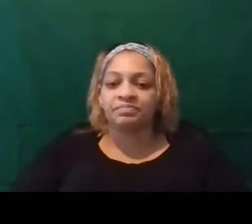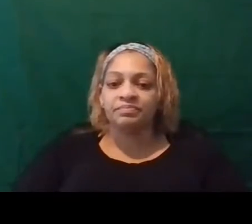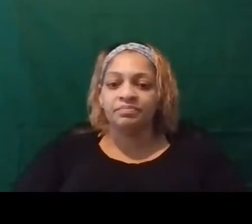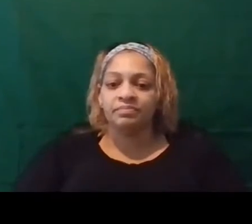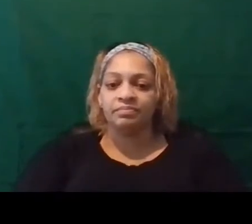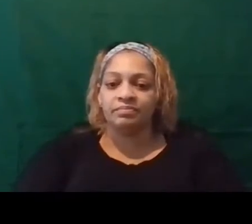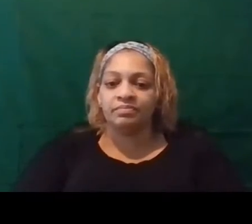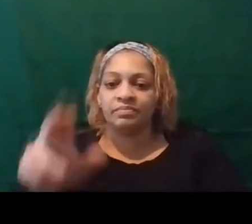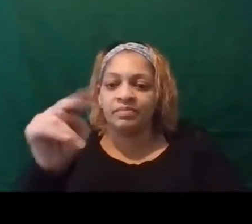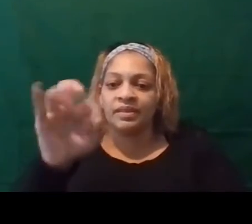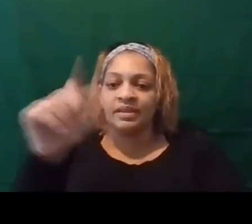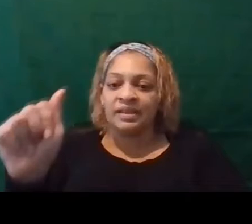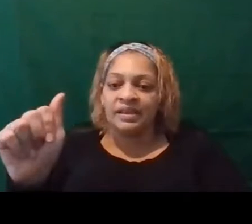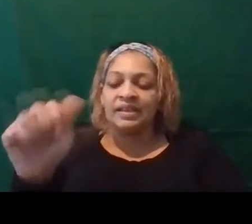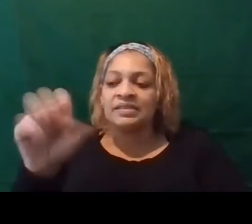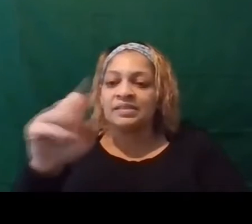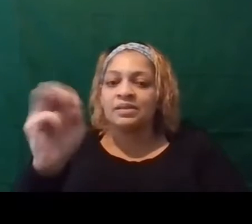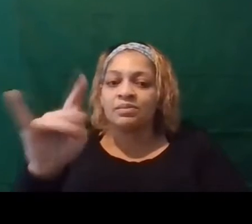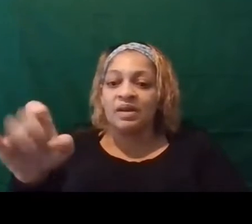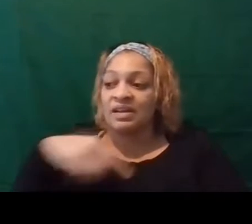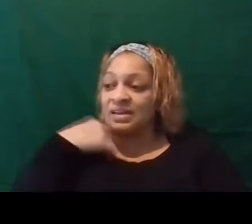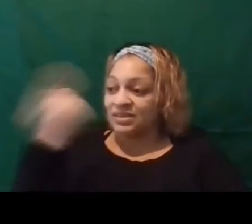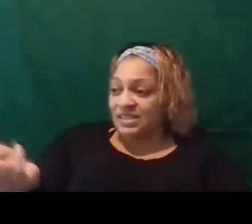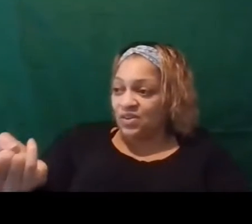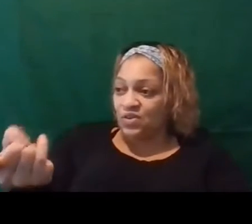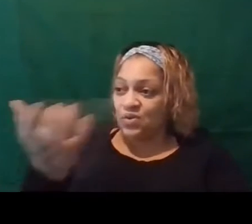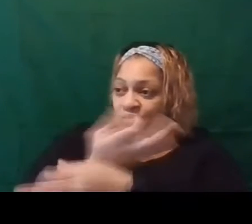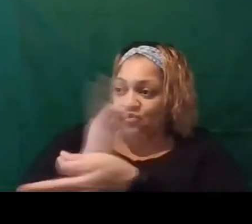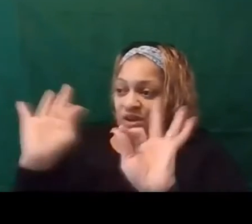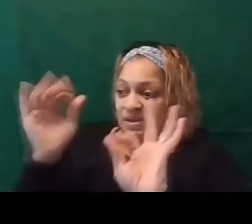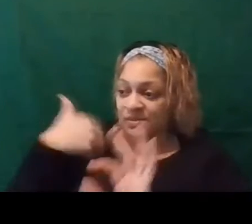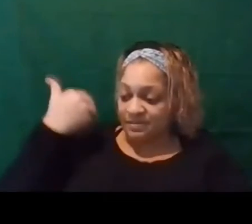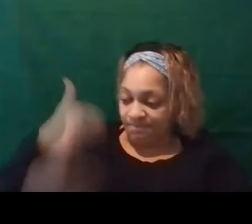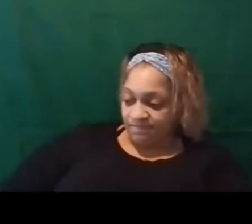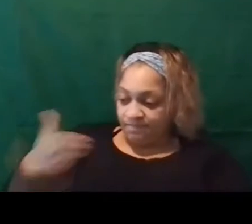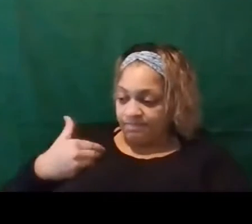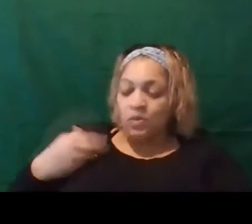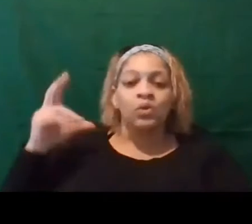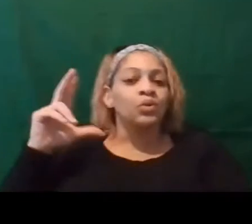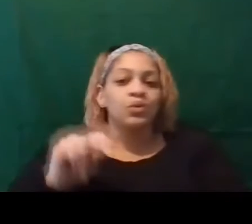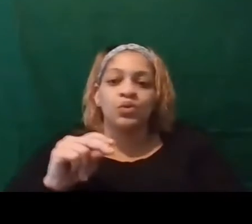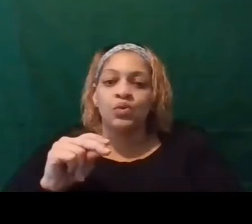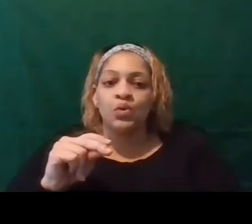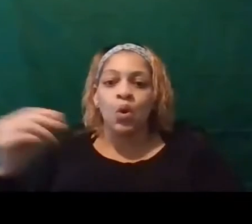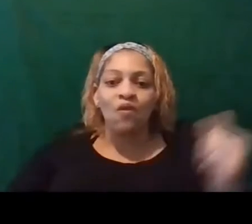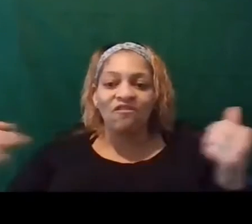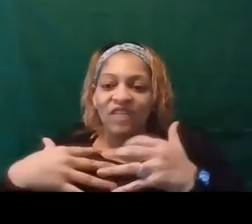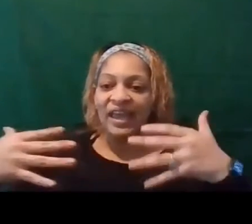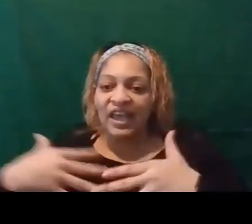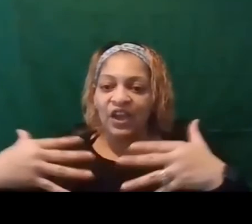tell you what freedom is to me, no fear. Freedom is no fear, because think